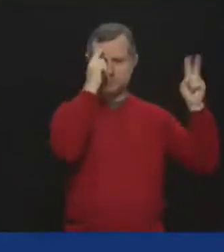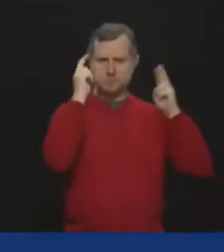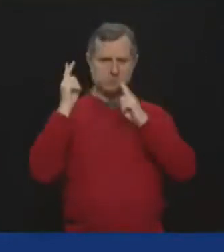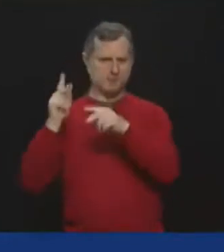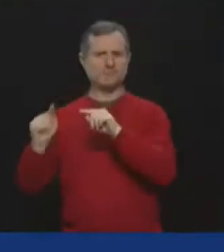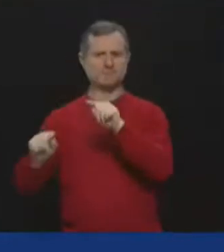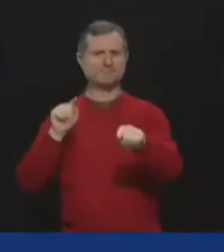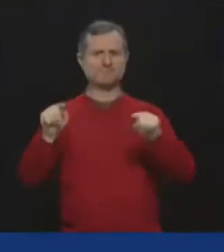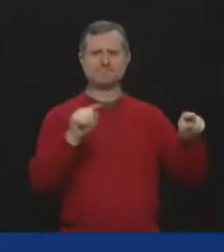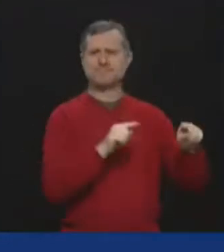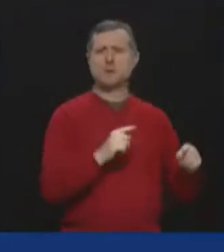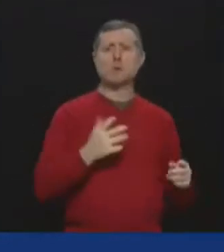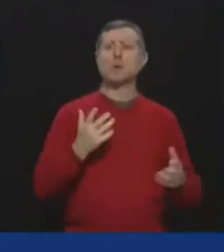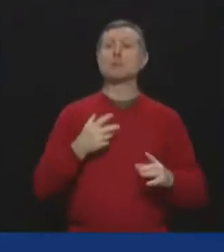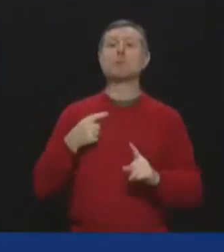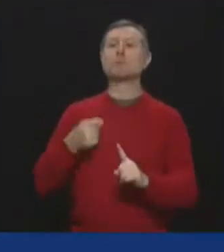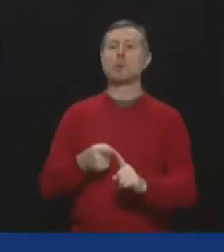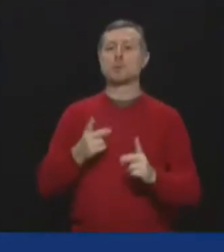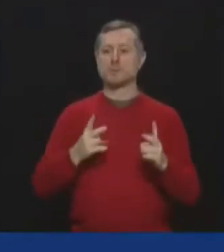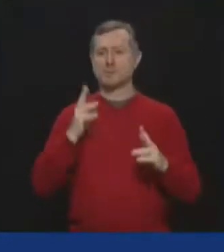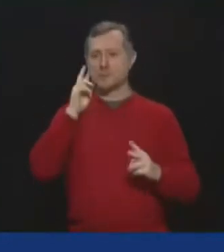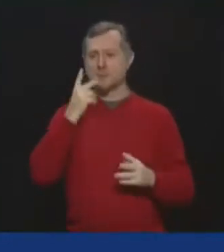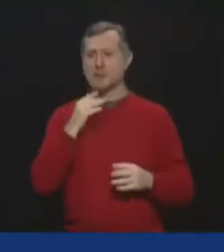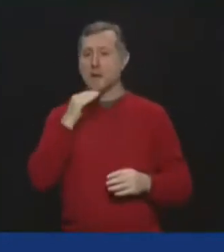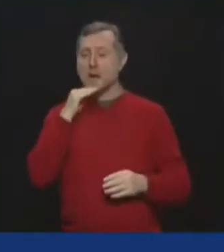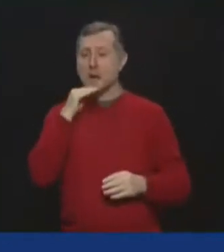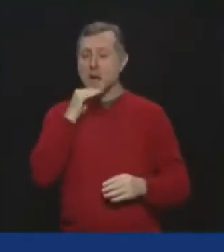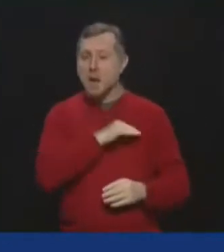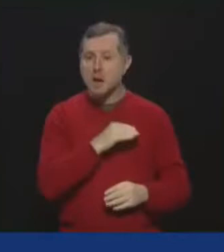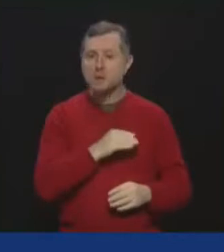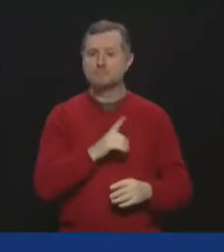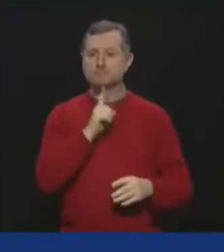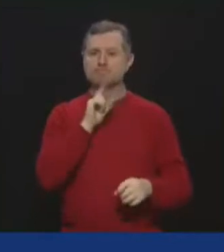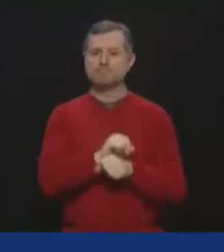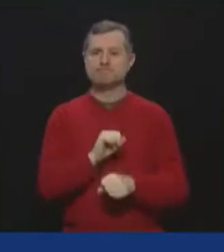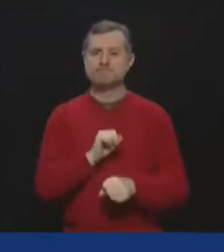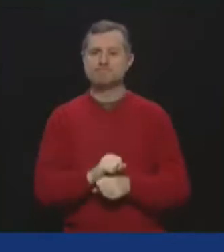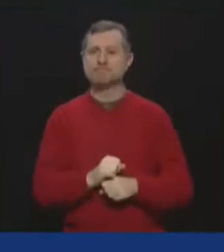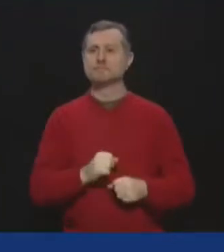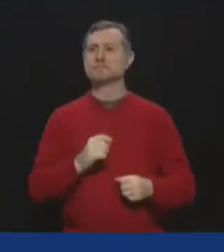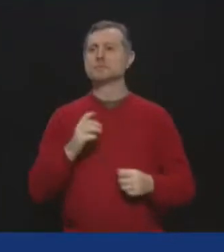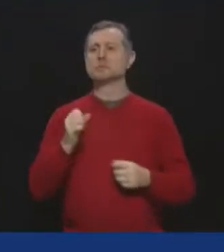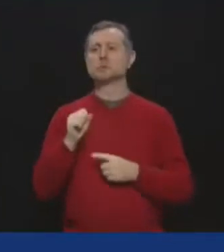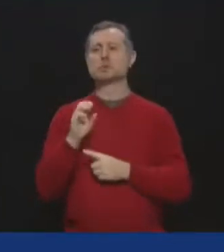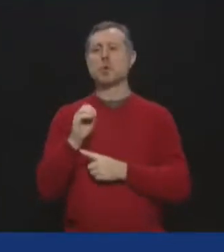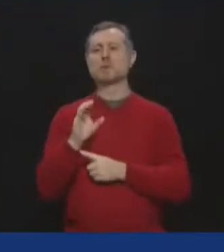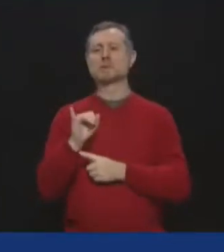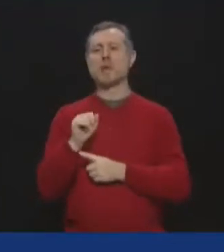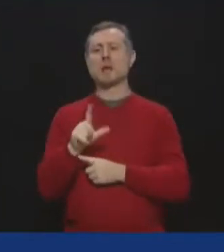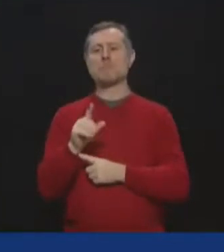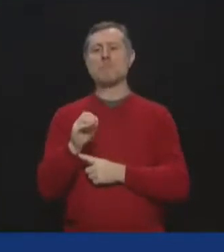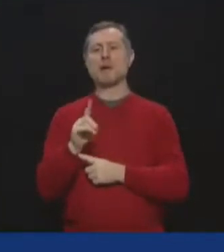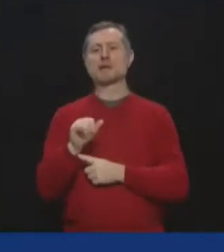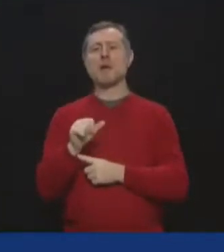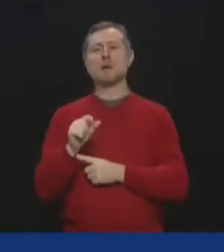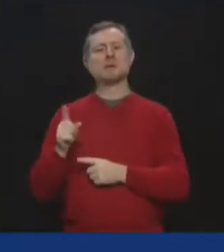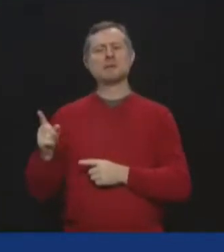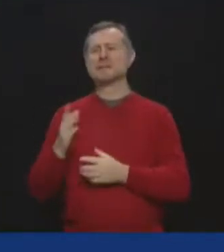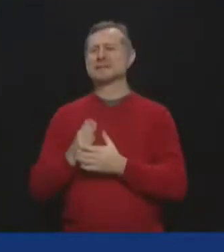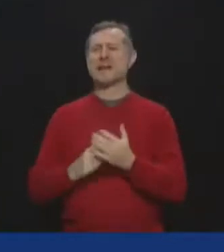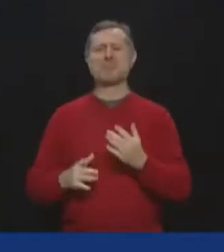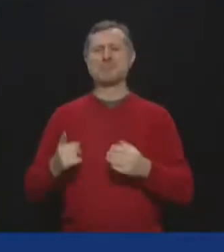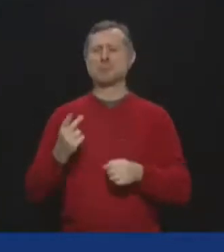saying lies. And there are social media platforms that have been hijacked and used for